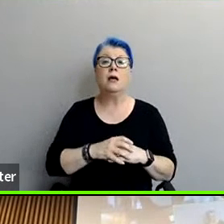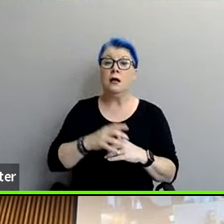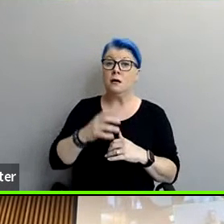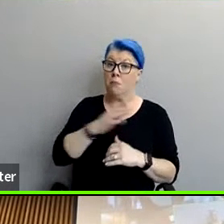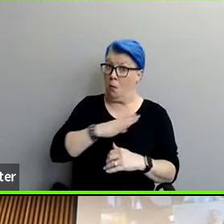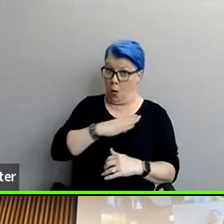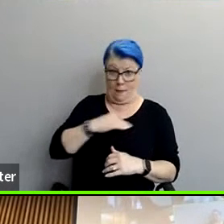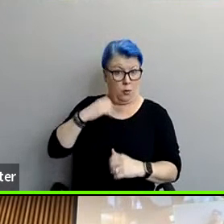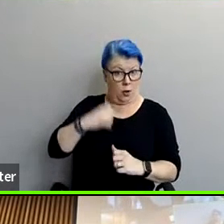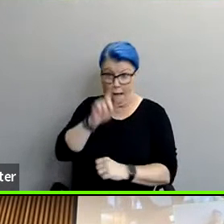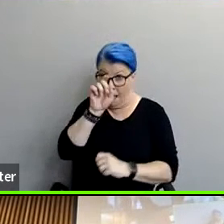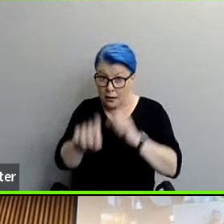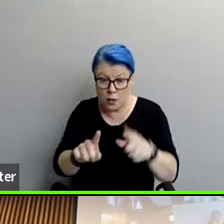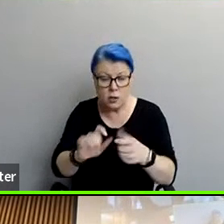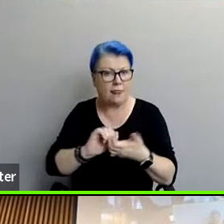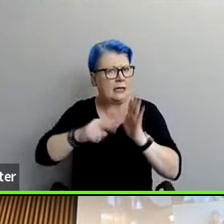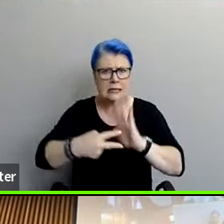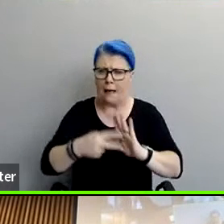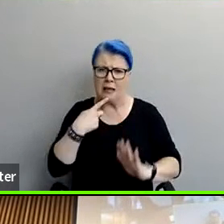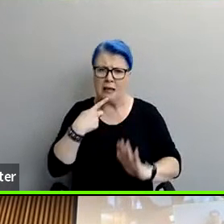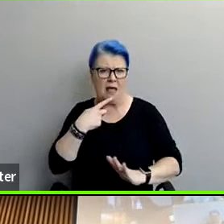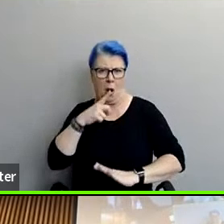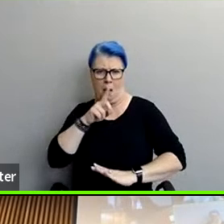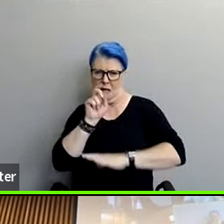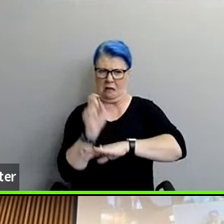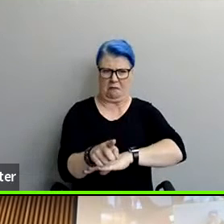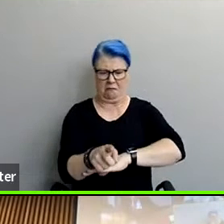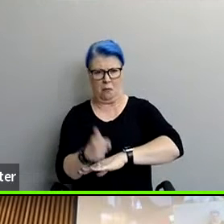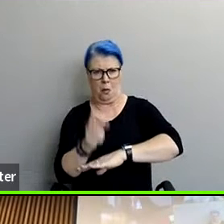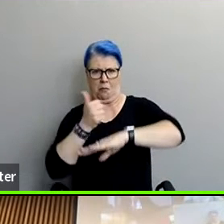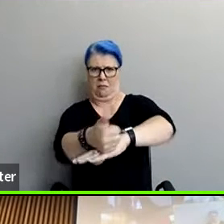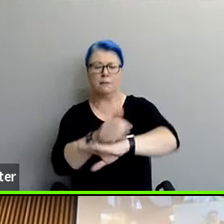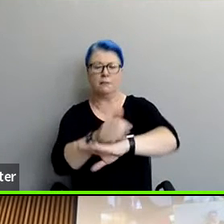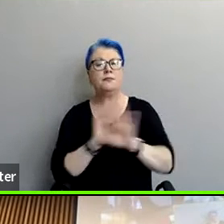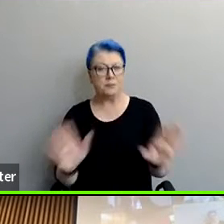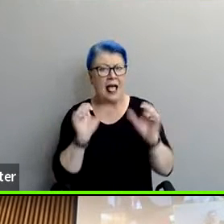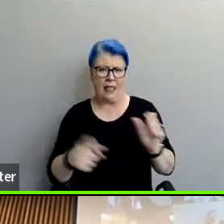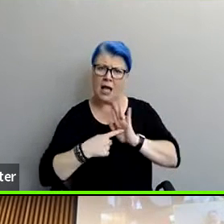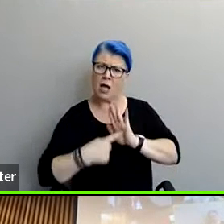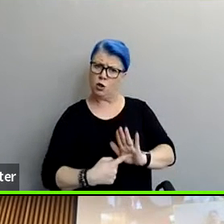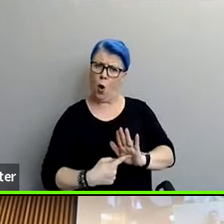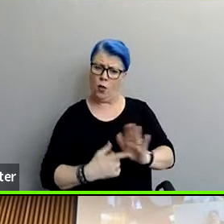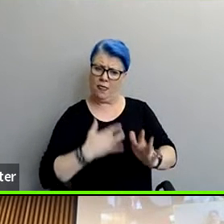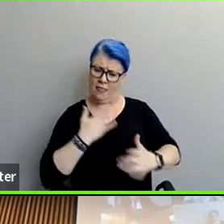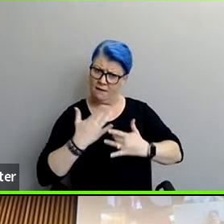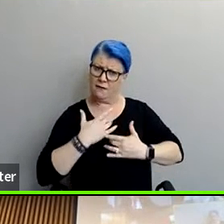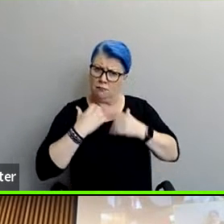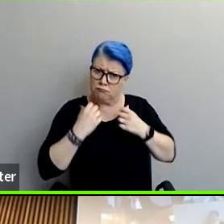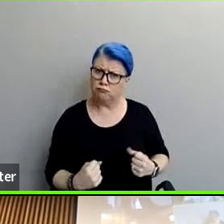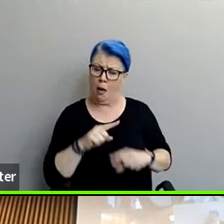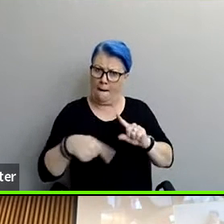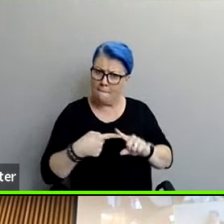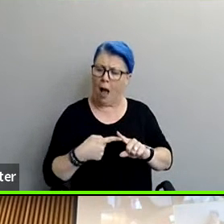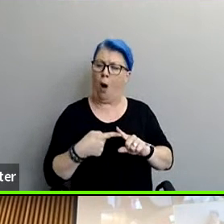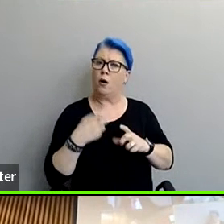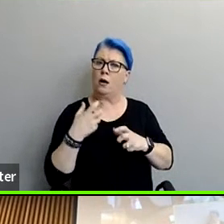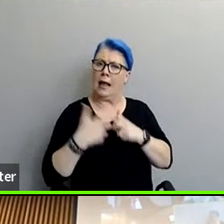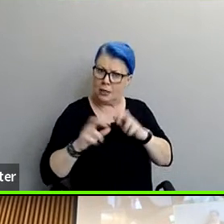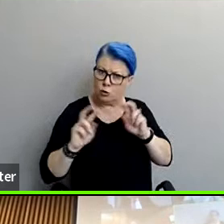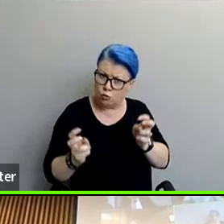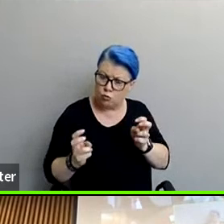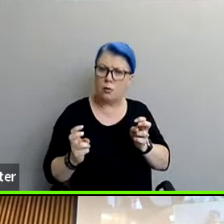being accusatory. It means a board member can express passion about an issue, but should do so professionally and